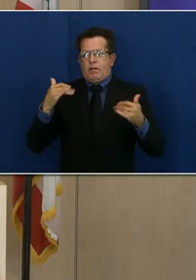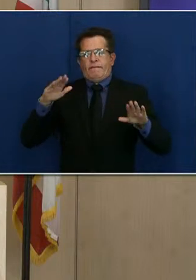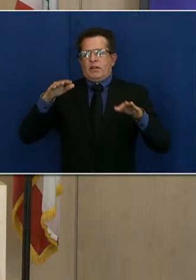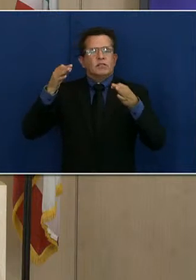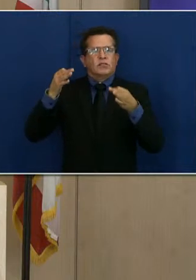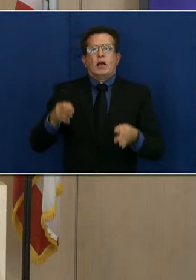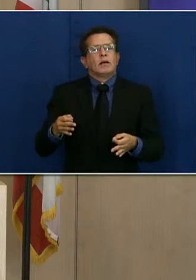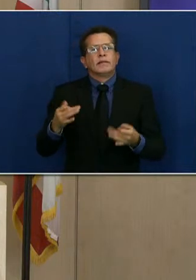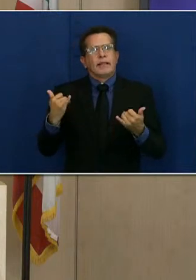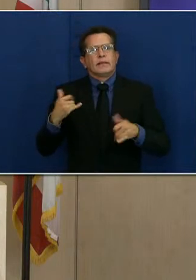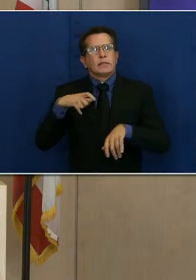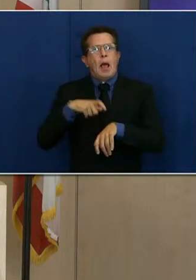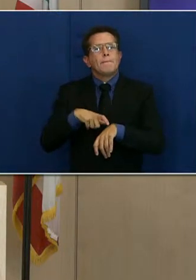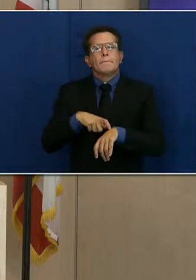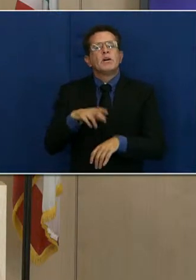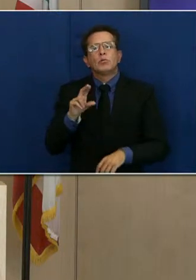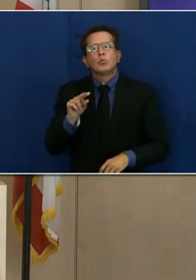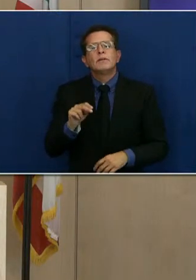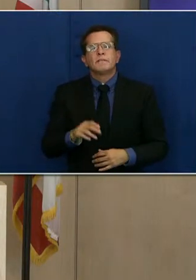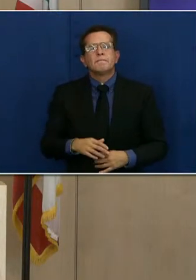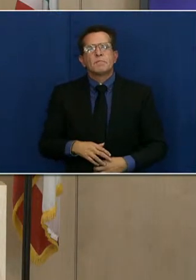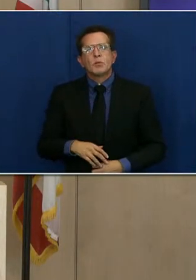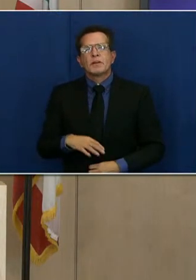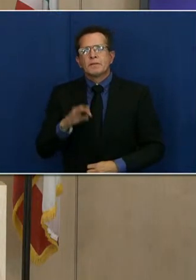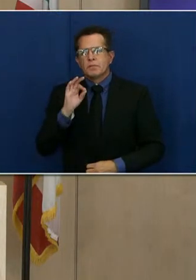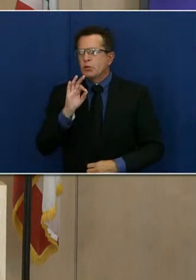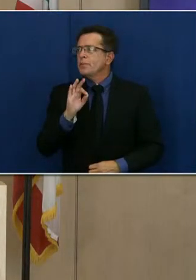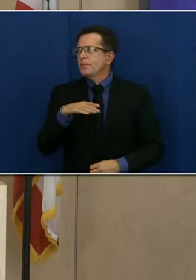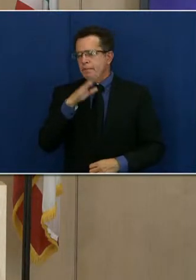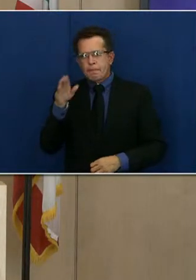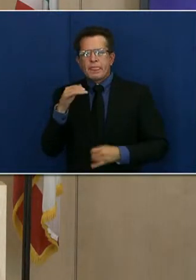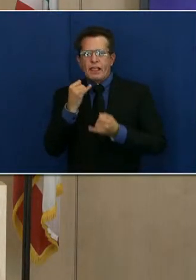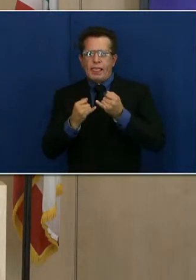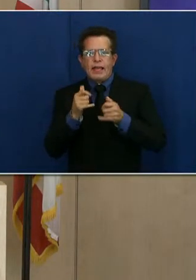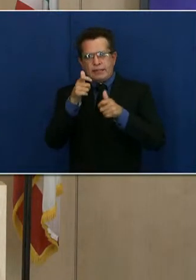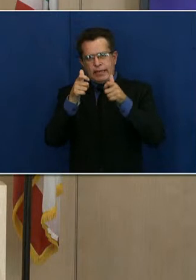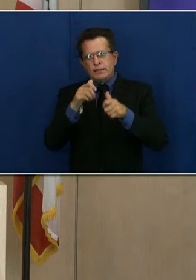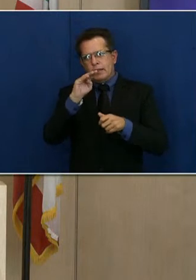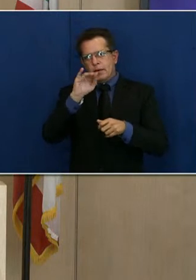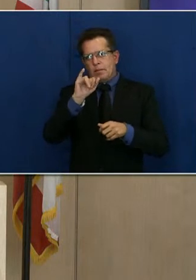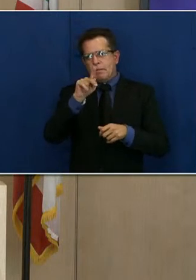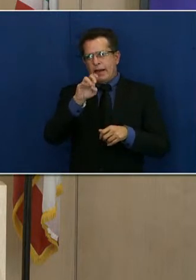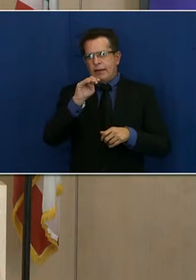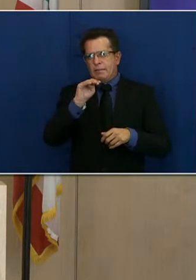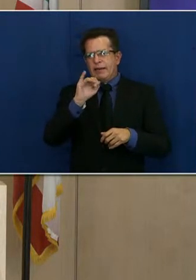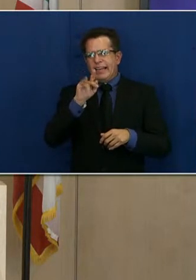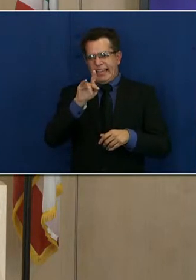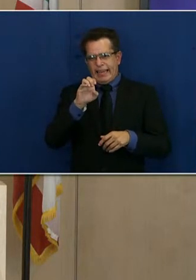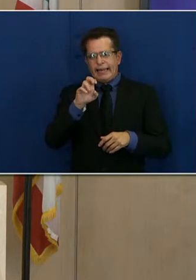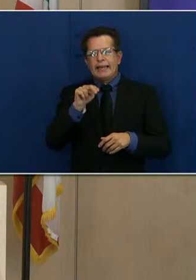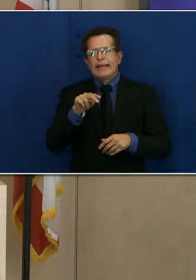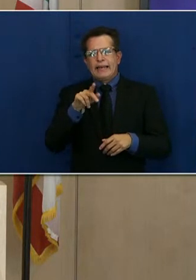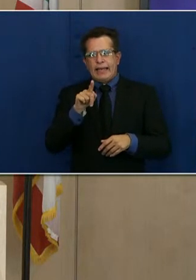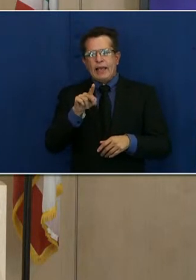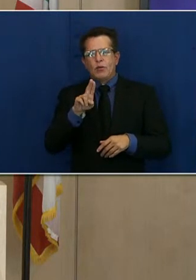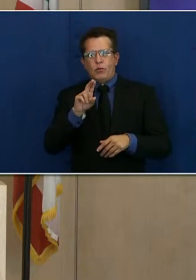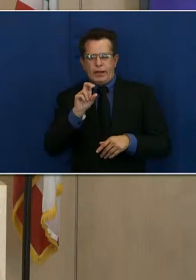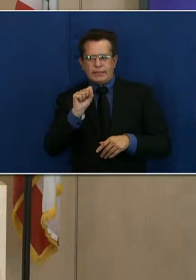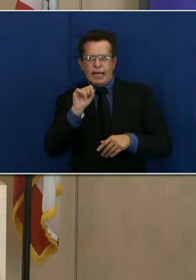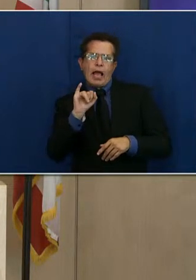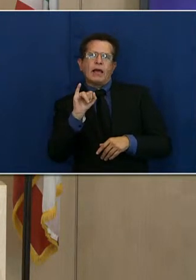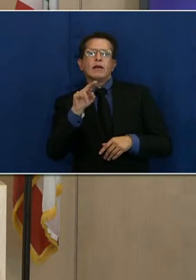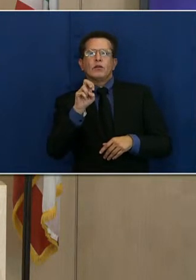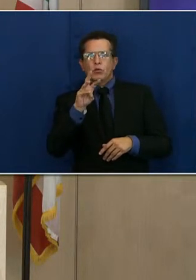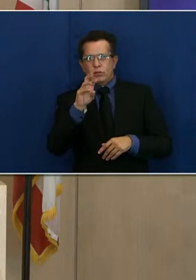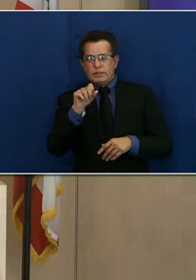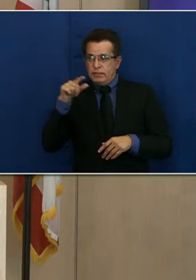guidance to that nature at this time. Thank you. And this last text question is from Mike McKinnon with KUSI News. Will San Diego County issue